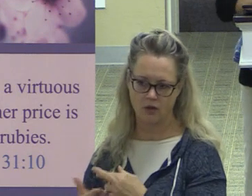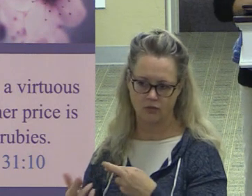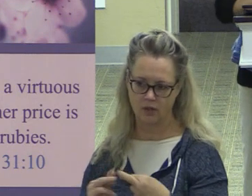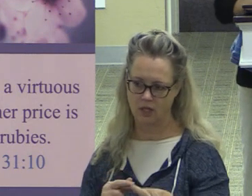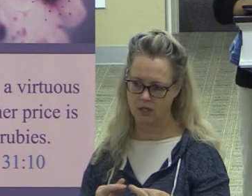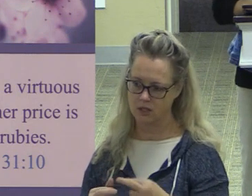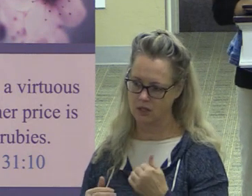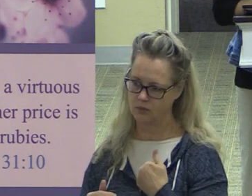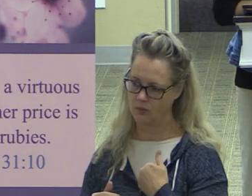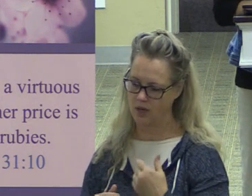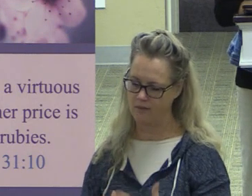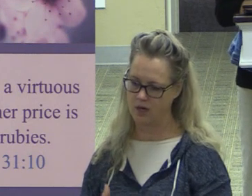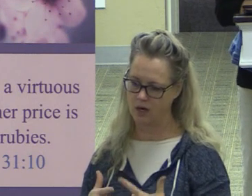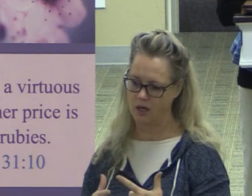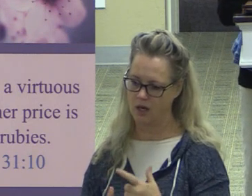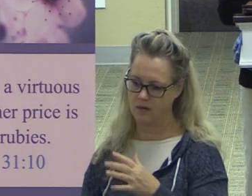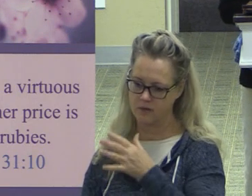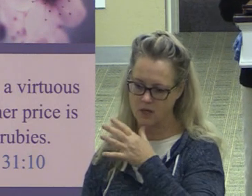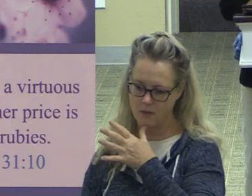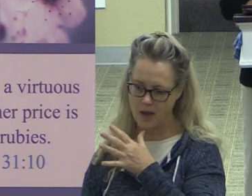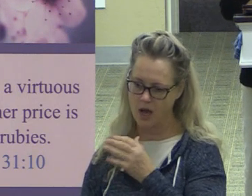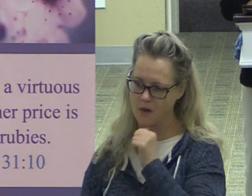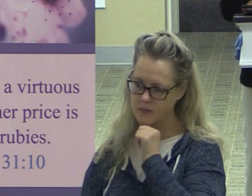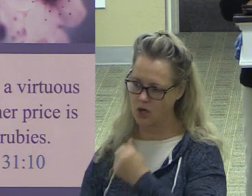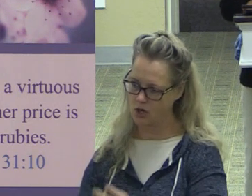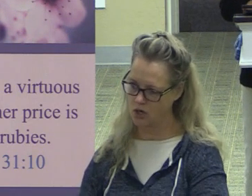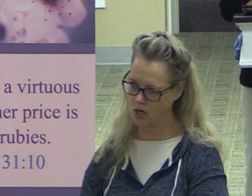mothers, our daughters.